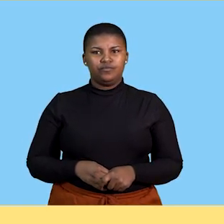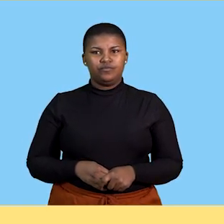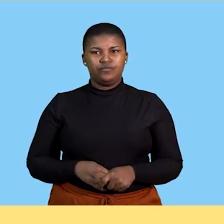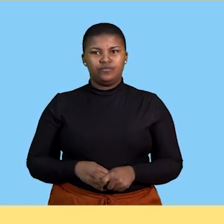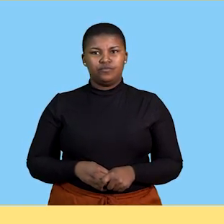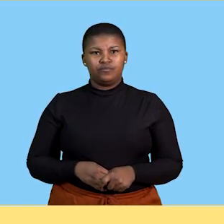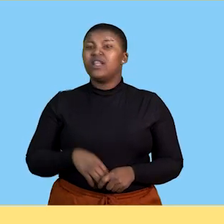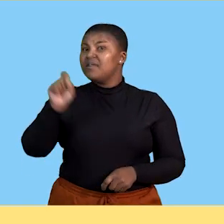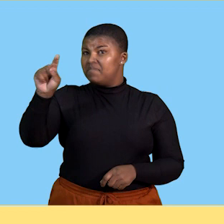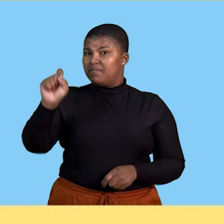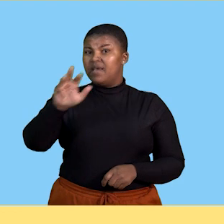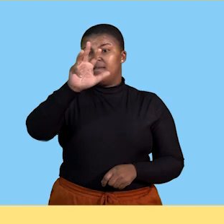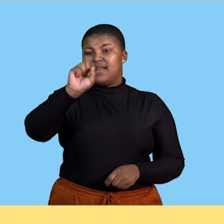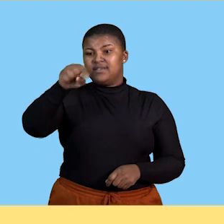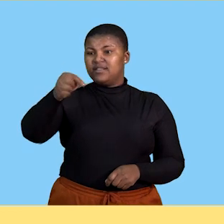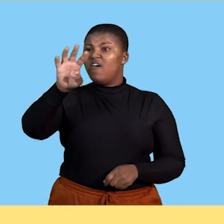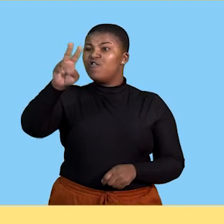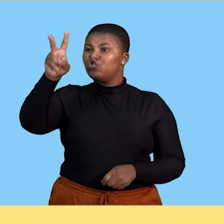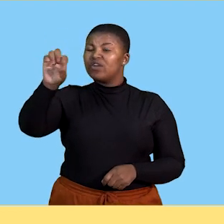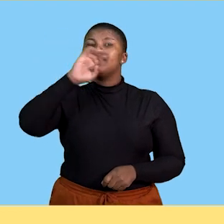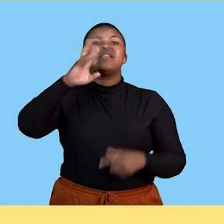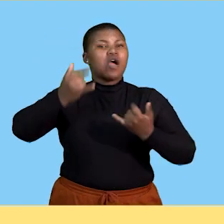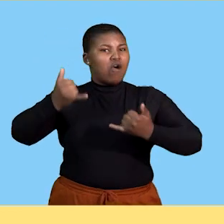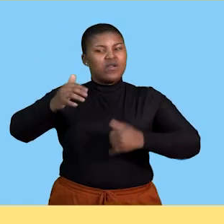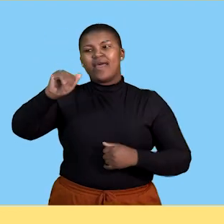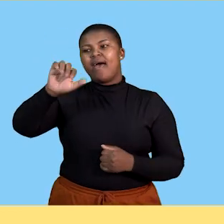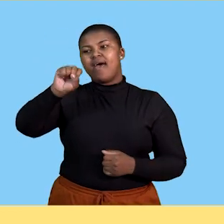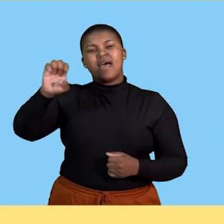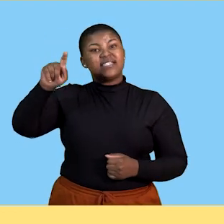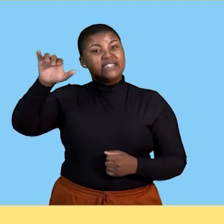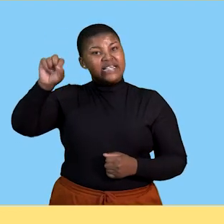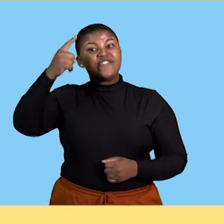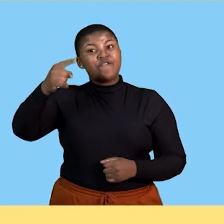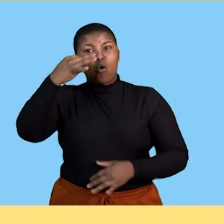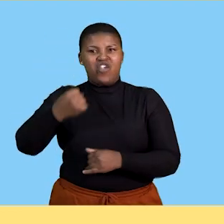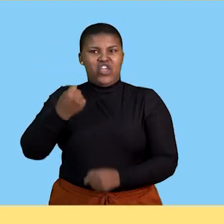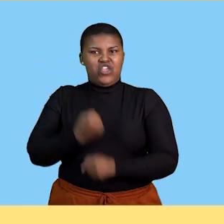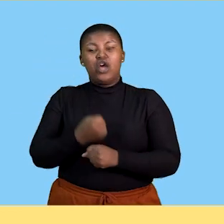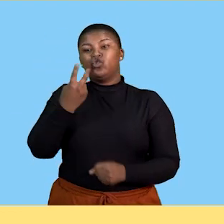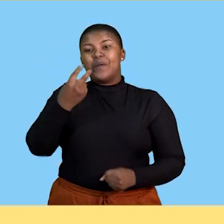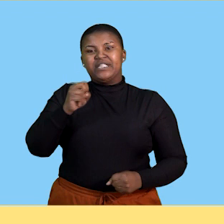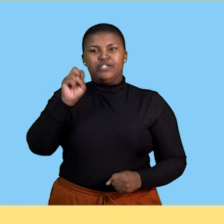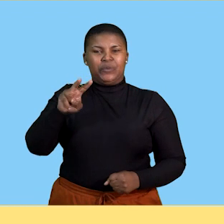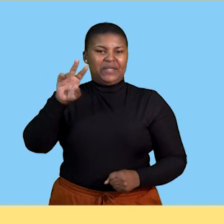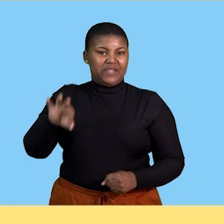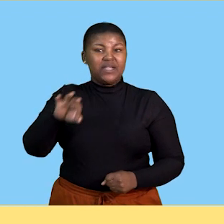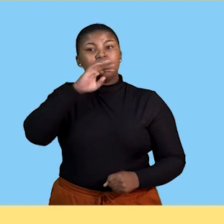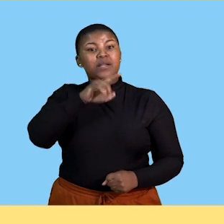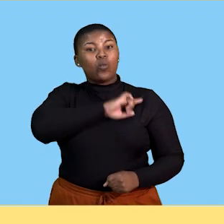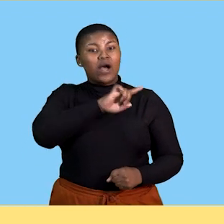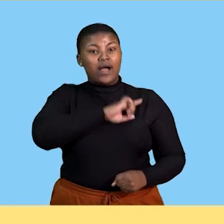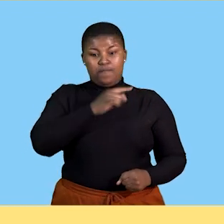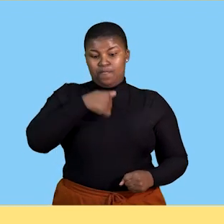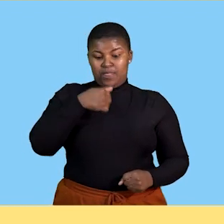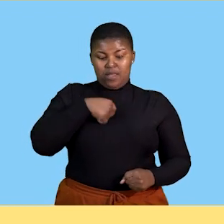90,420. That becomes my current assets for the year 2023. Because in my formula, I need current